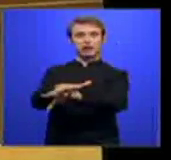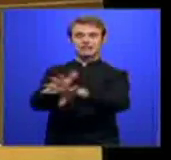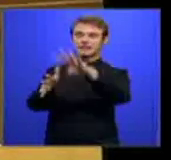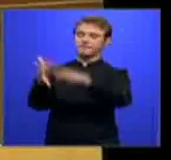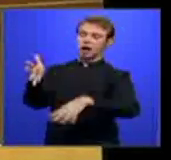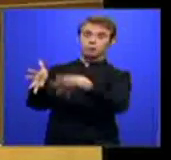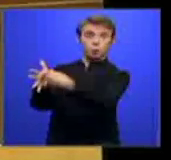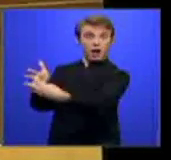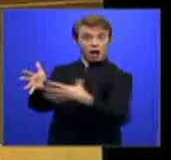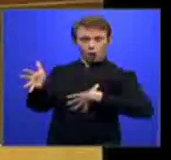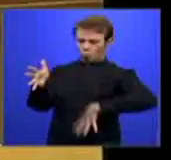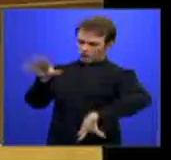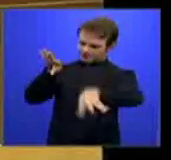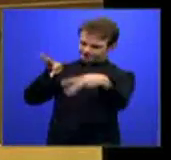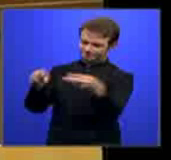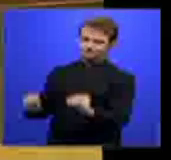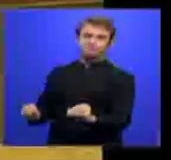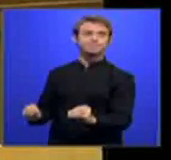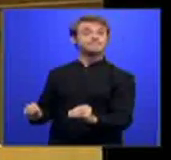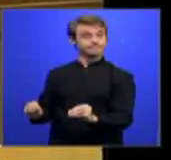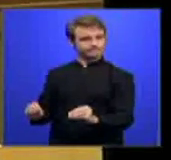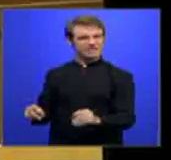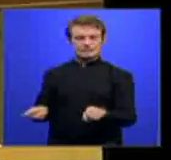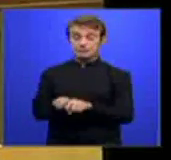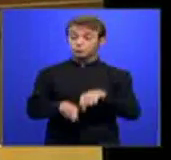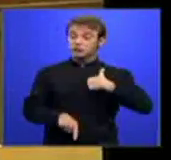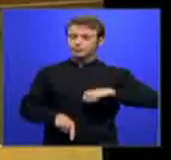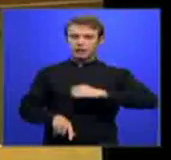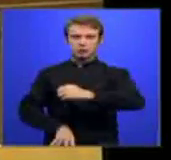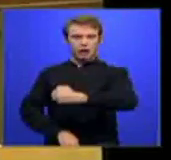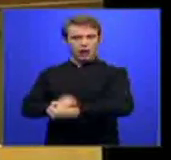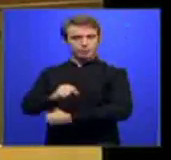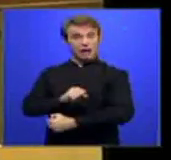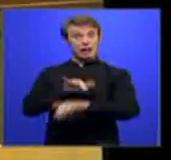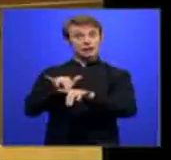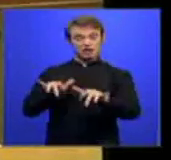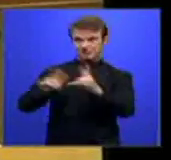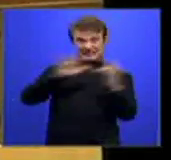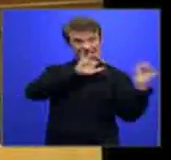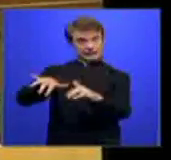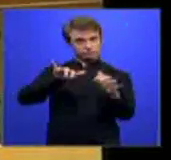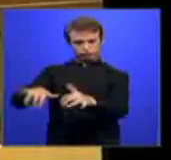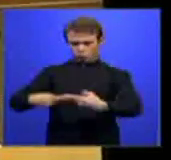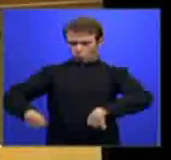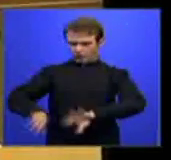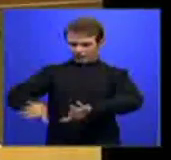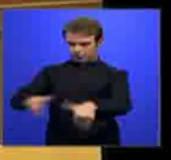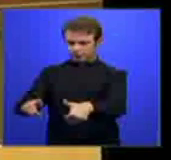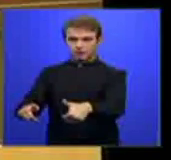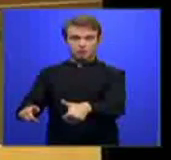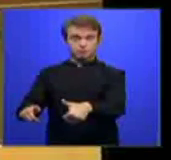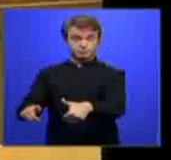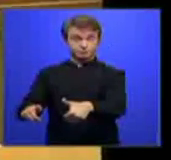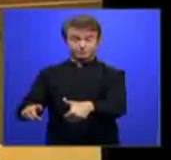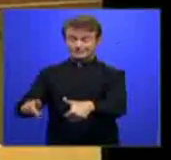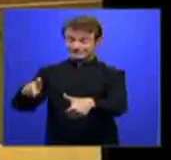effectively manage rapid urbanization. As part of implementing the National Development